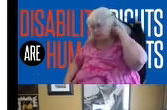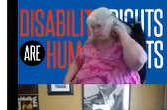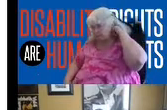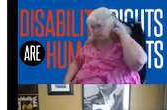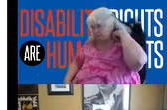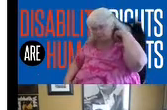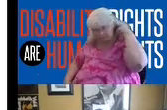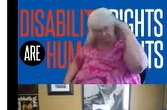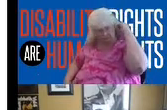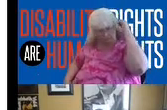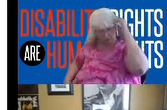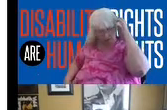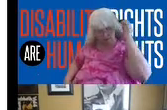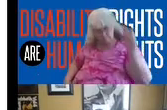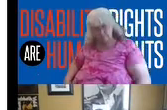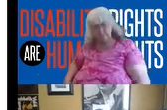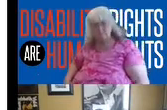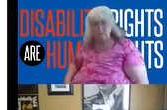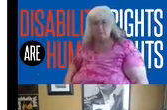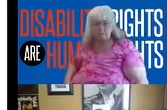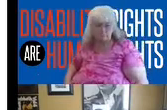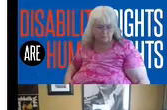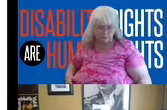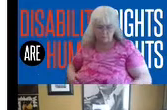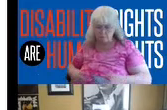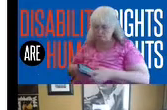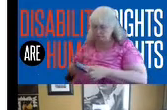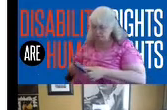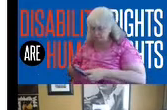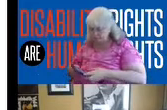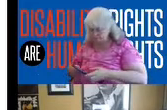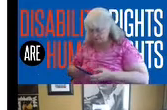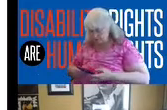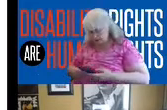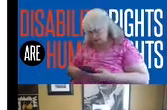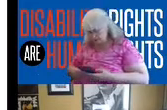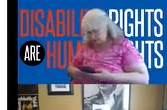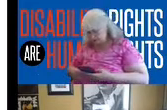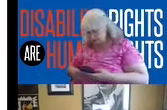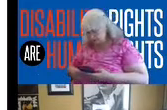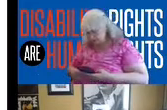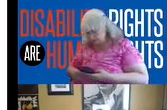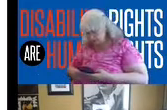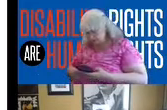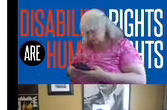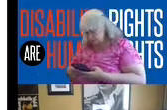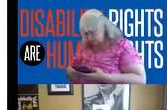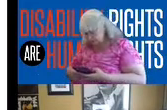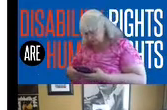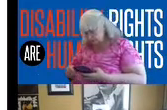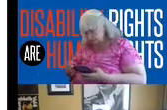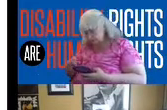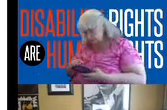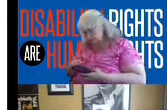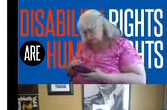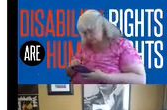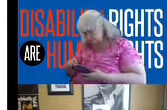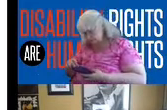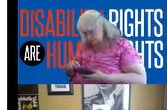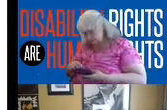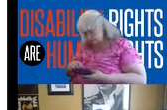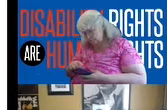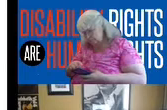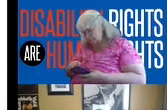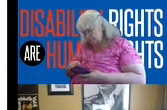it because everyone has different lived experiences and different abilities, okay? So I really would like to hear